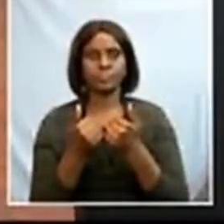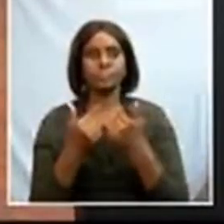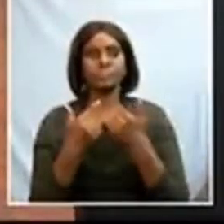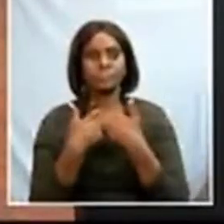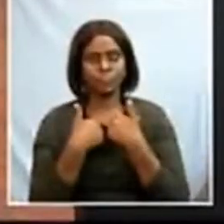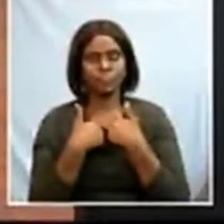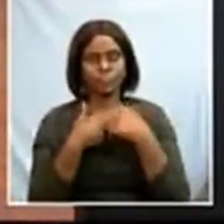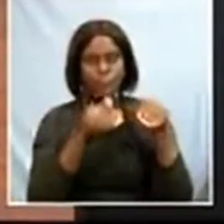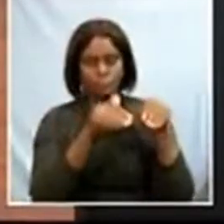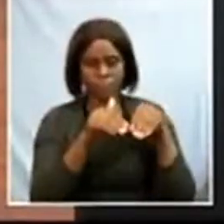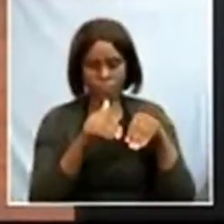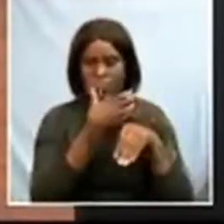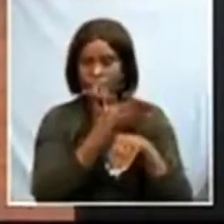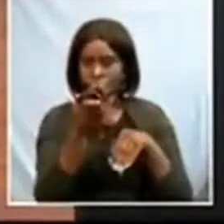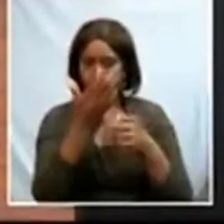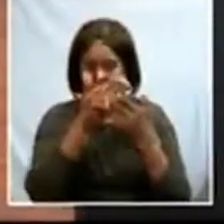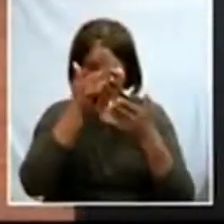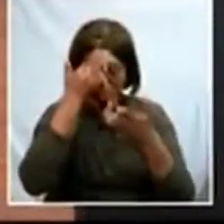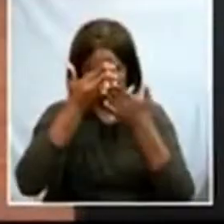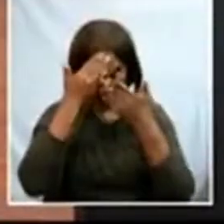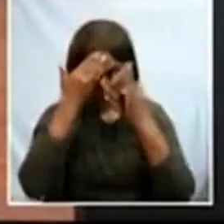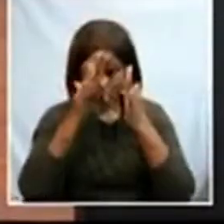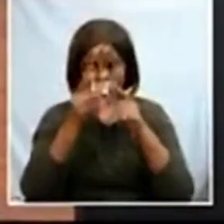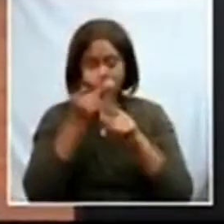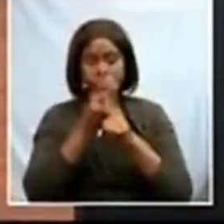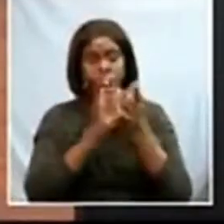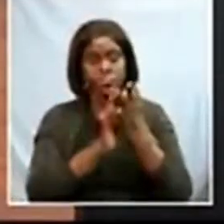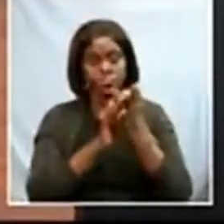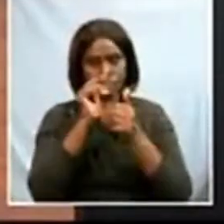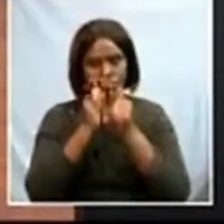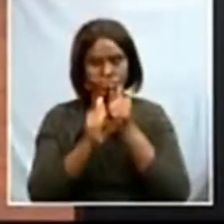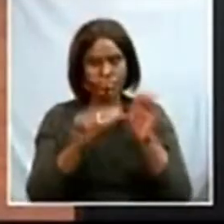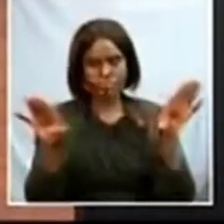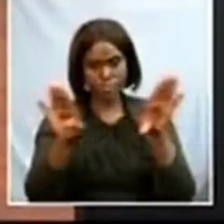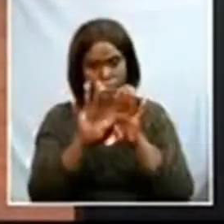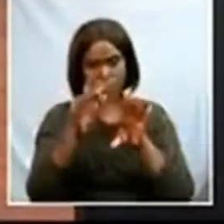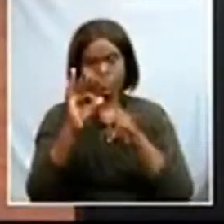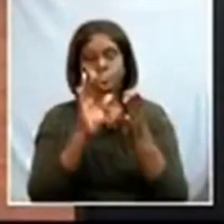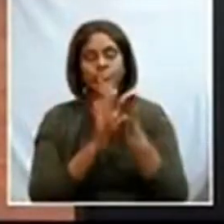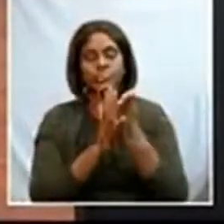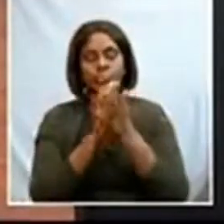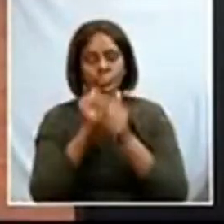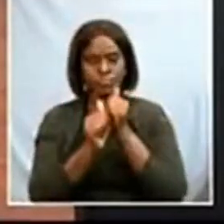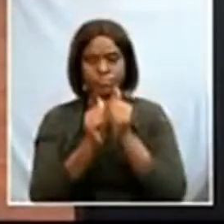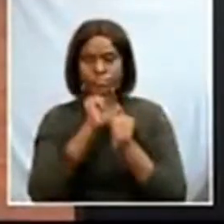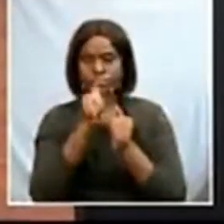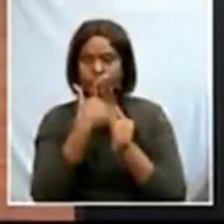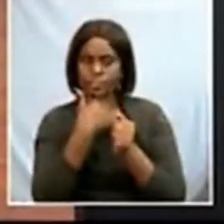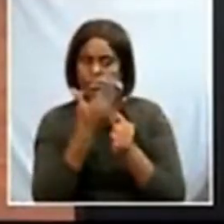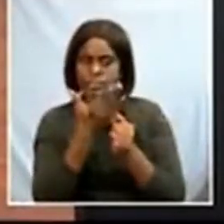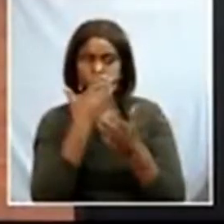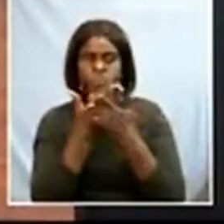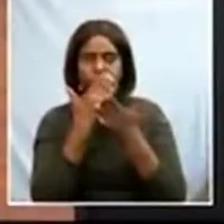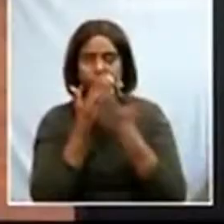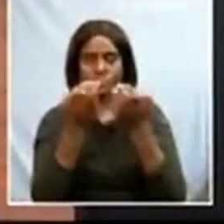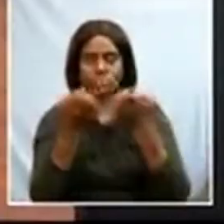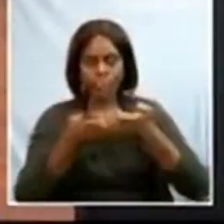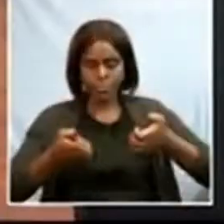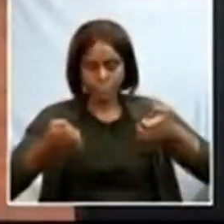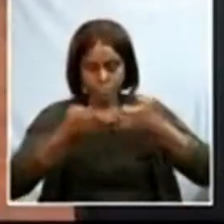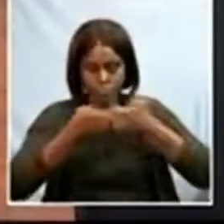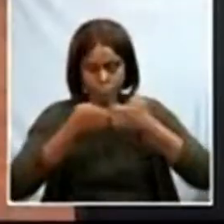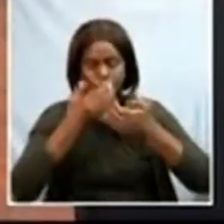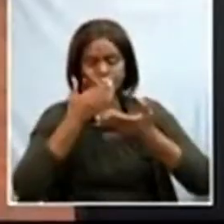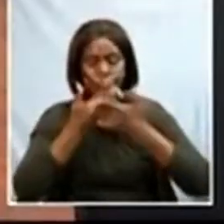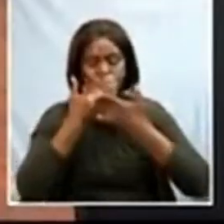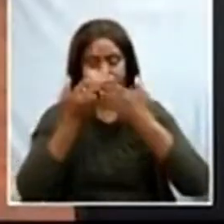having withdrawn the students from the school because of the closure of the school, which didn't have very good conducive